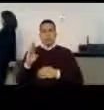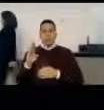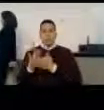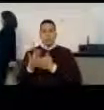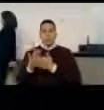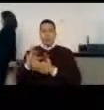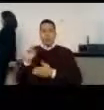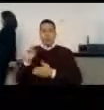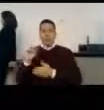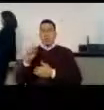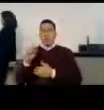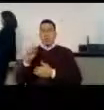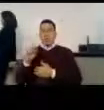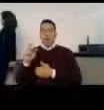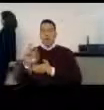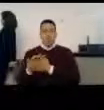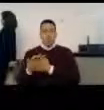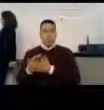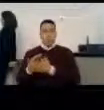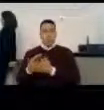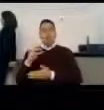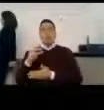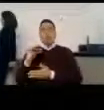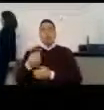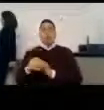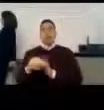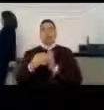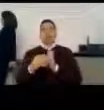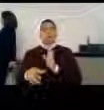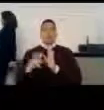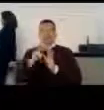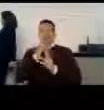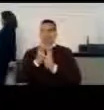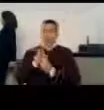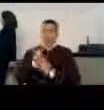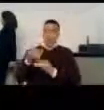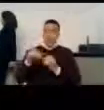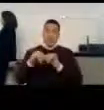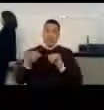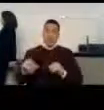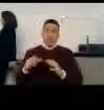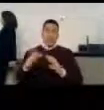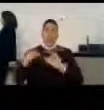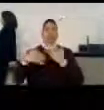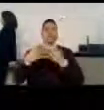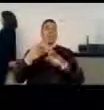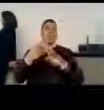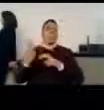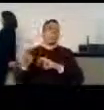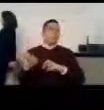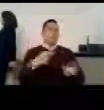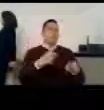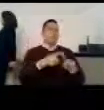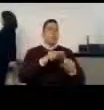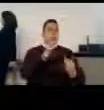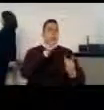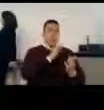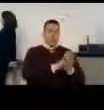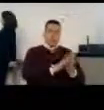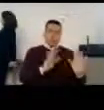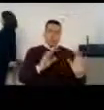DOE schools, magnet schools, and any students potentially who went through that system and then were transferred into private